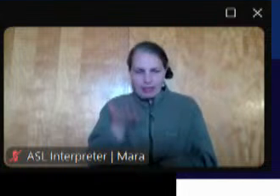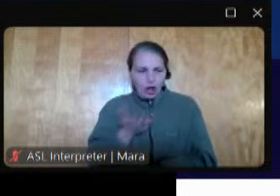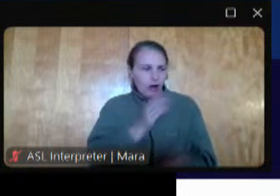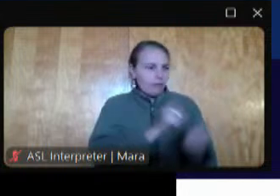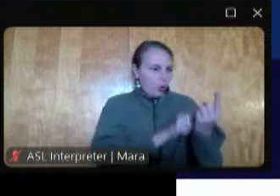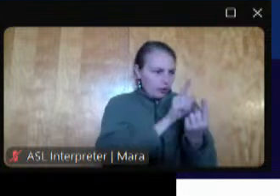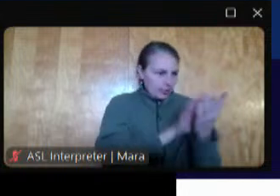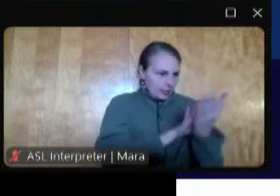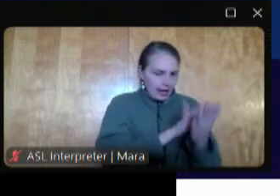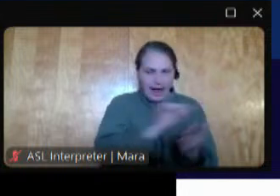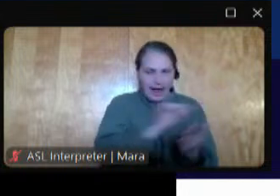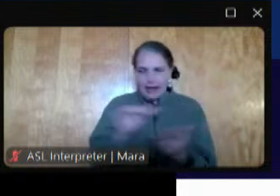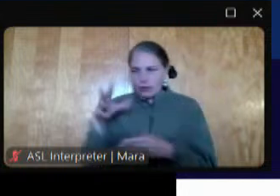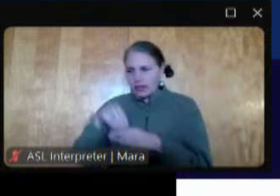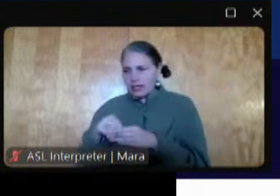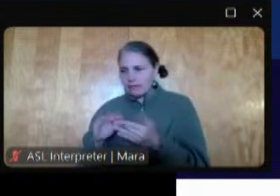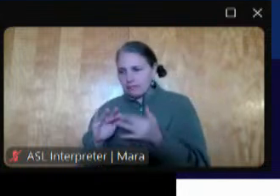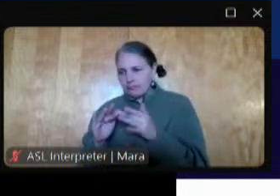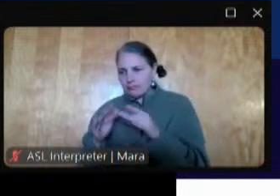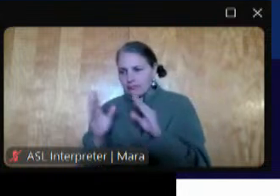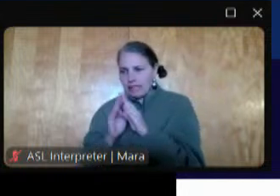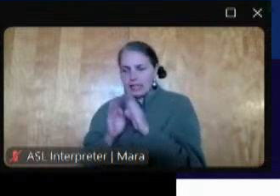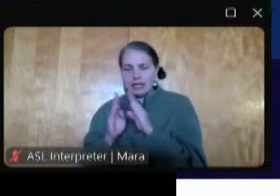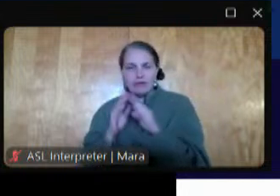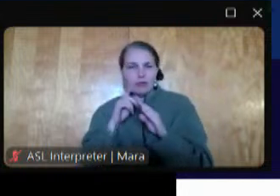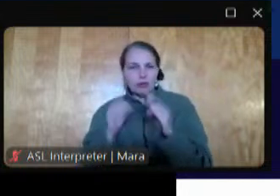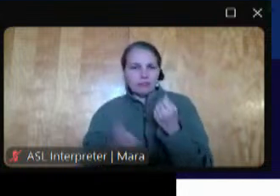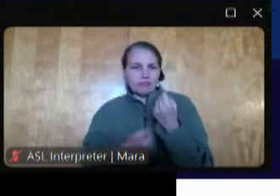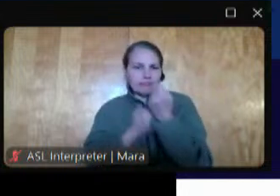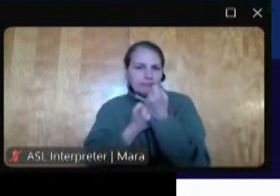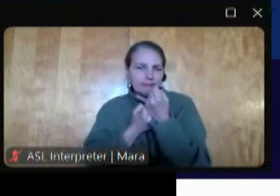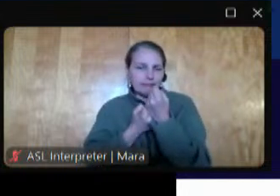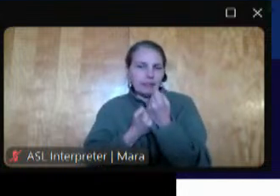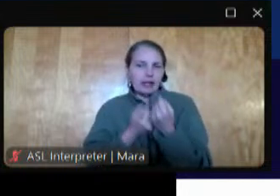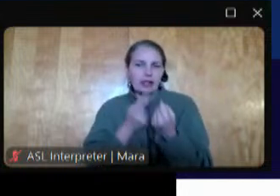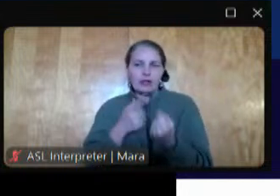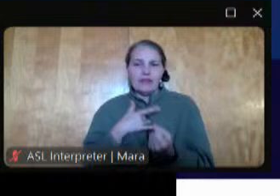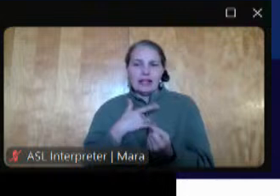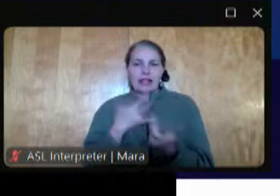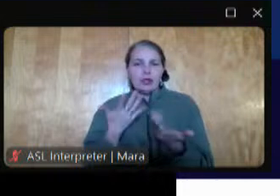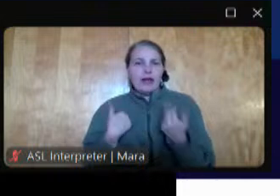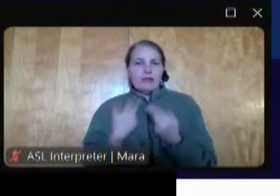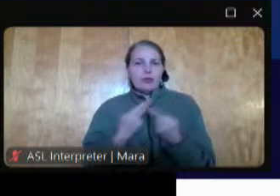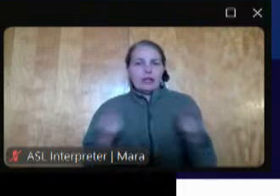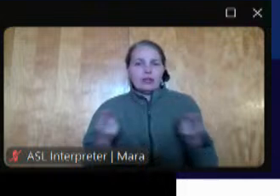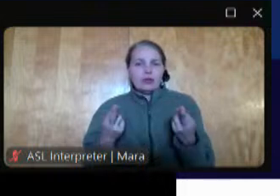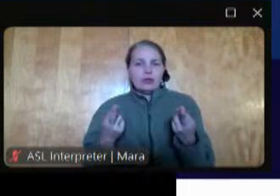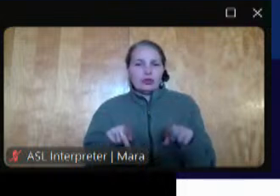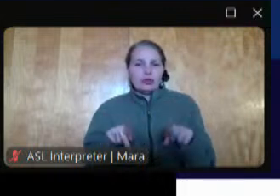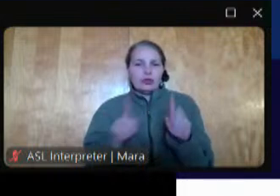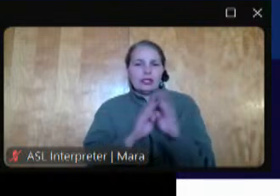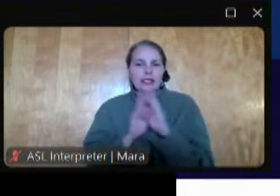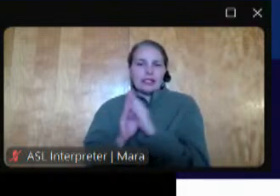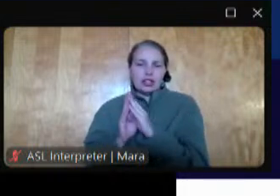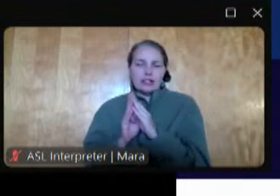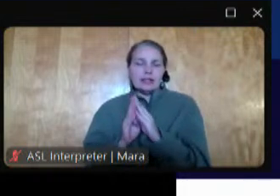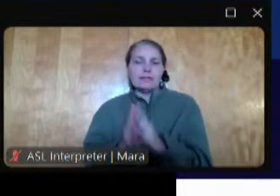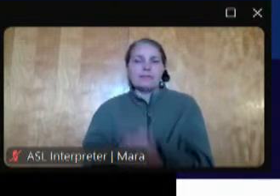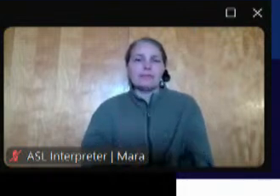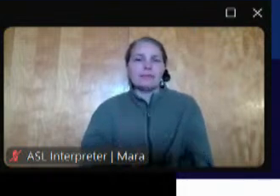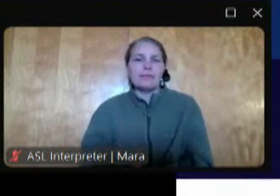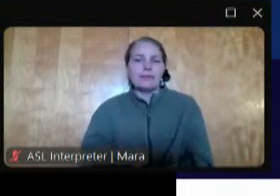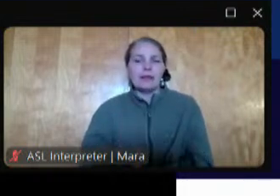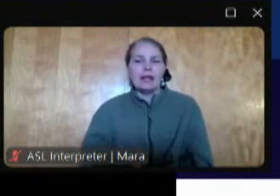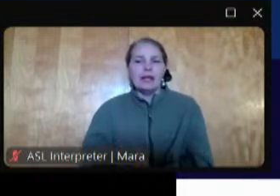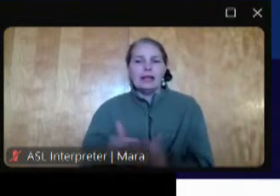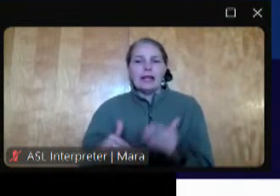7th to be there as a support for you, so that you feel like you have a resource within the session. If we can shift to